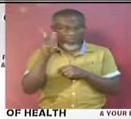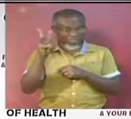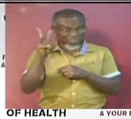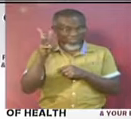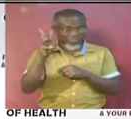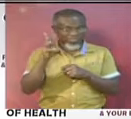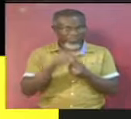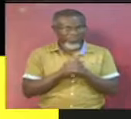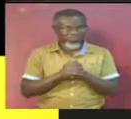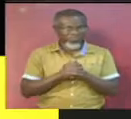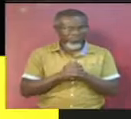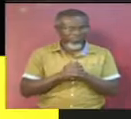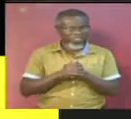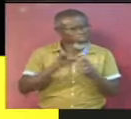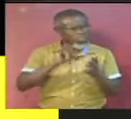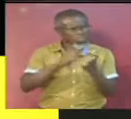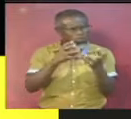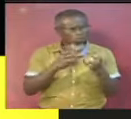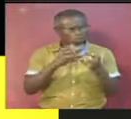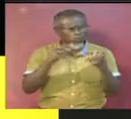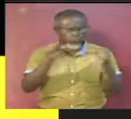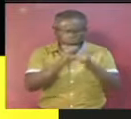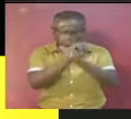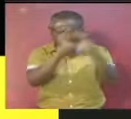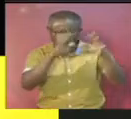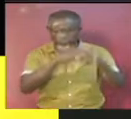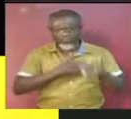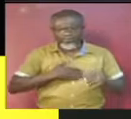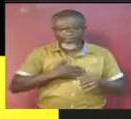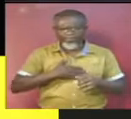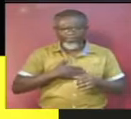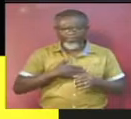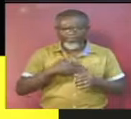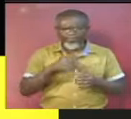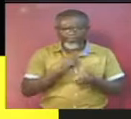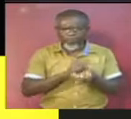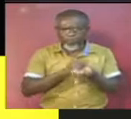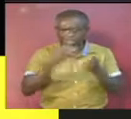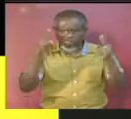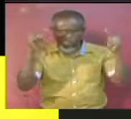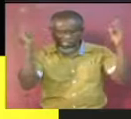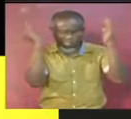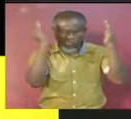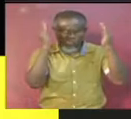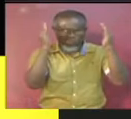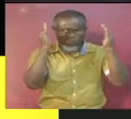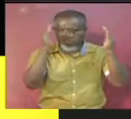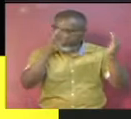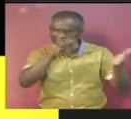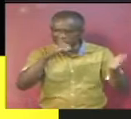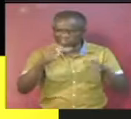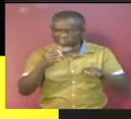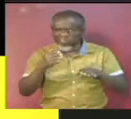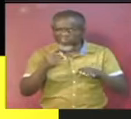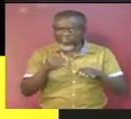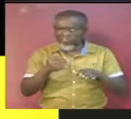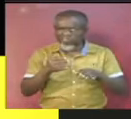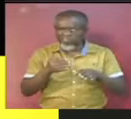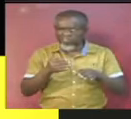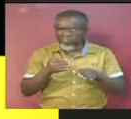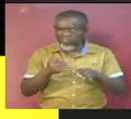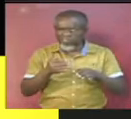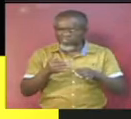Hi, just a point of clarification from Dr. Hines. Is it that deaths in your estimation have